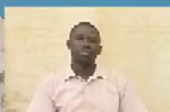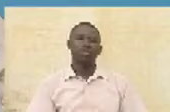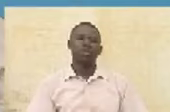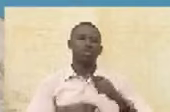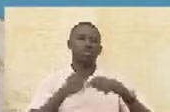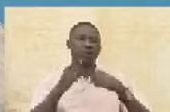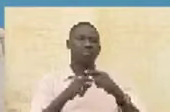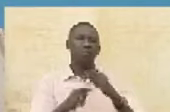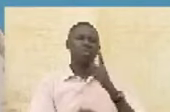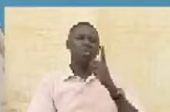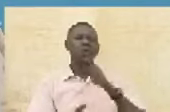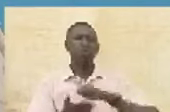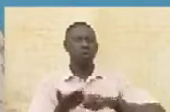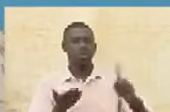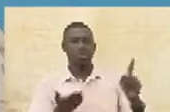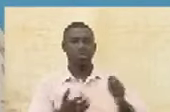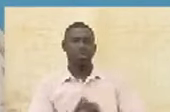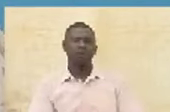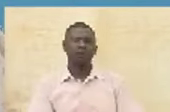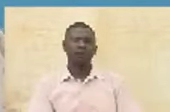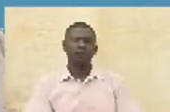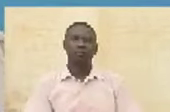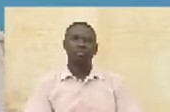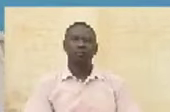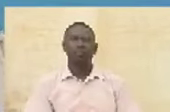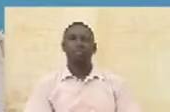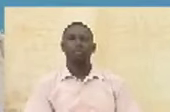Just after 1 week,